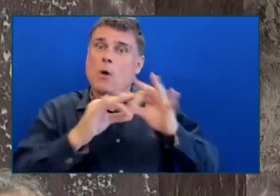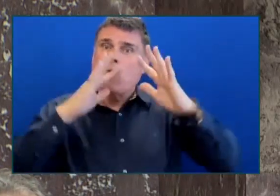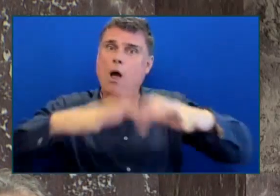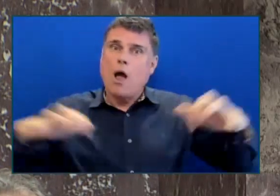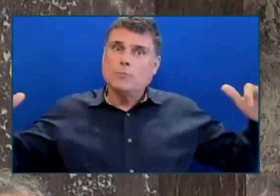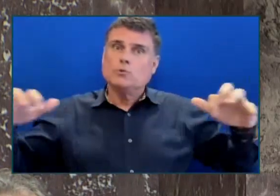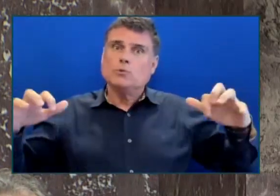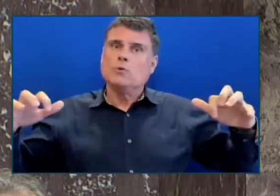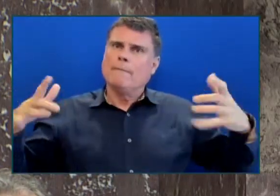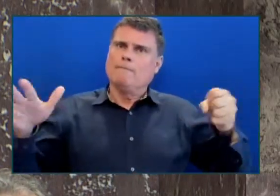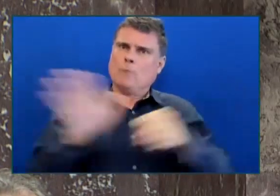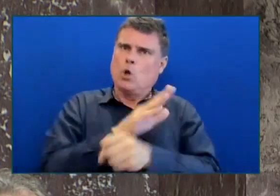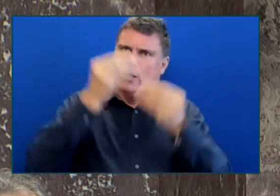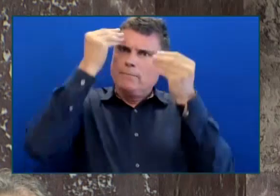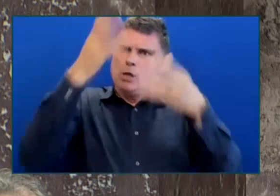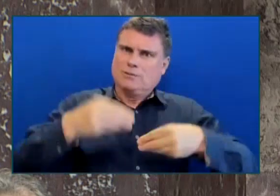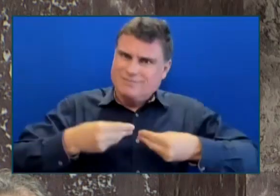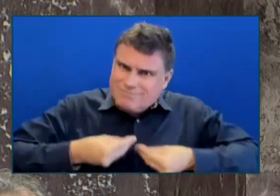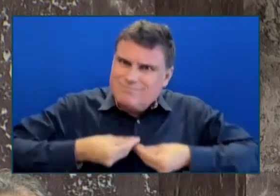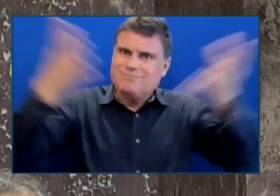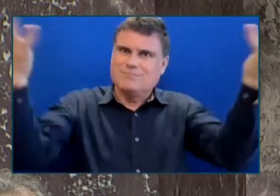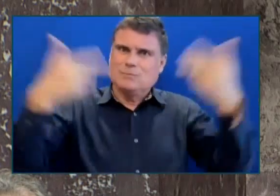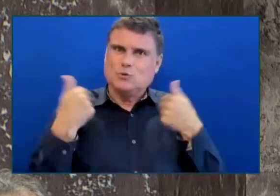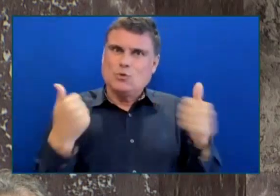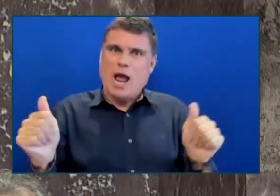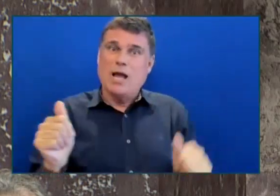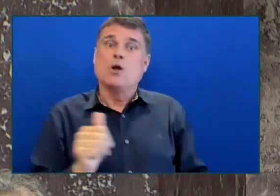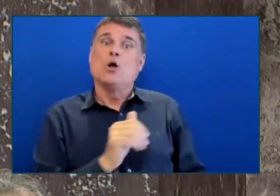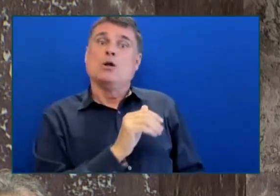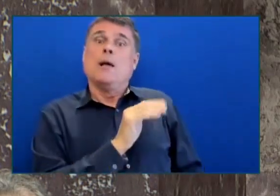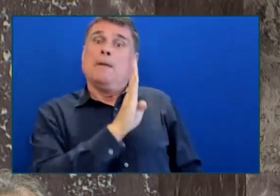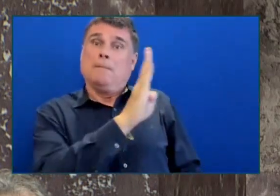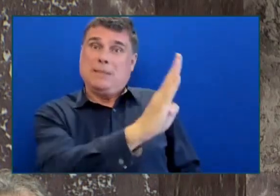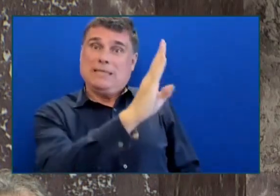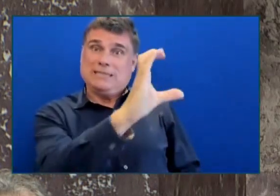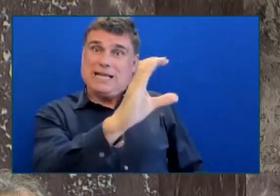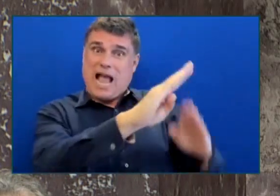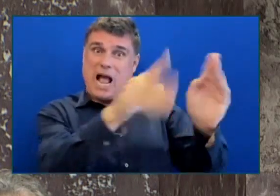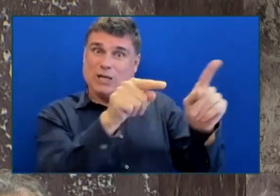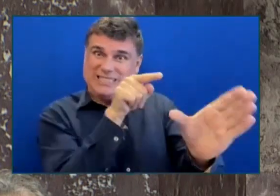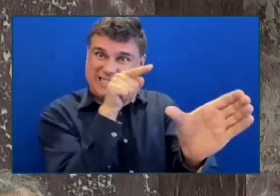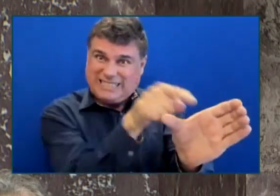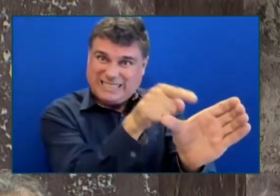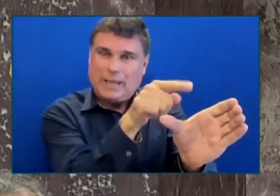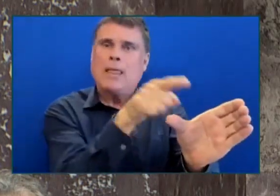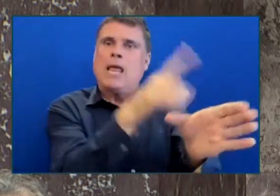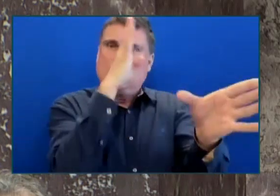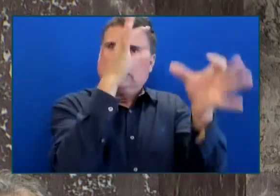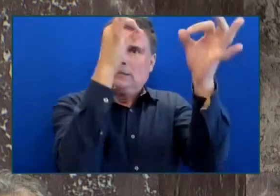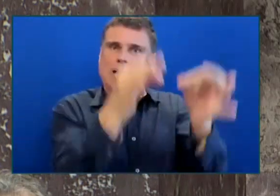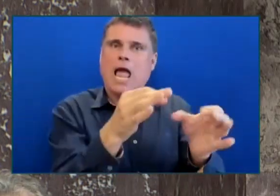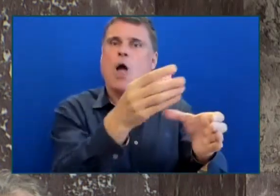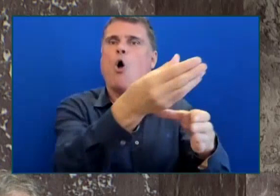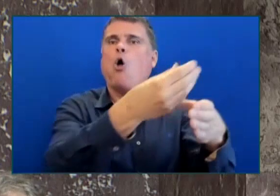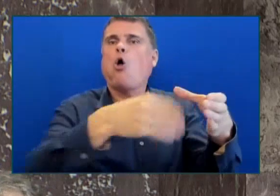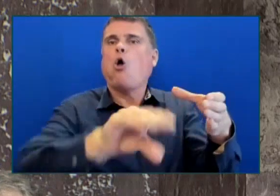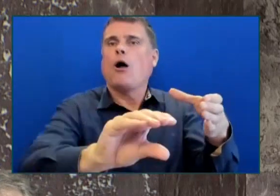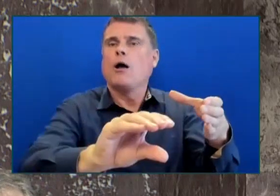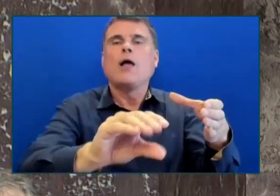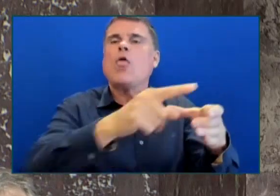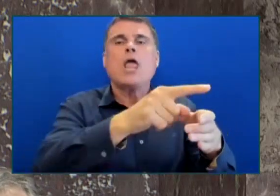on not-for-profits that can provide that support. Maybe it was different when they were in government. Maybe they directly awarded contracts